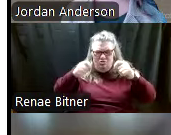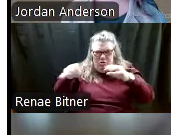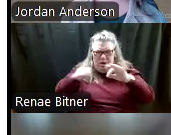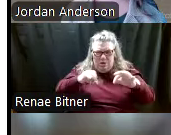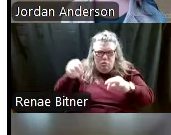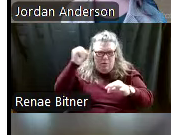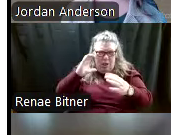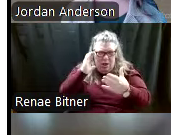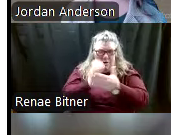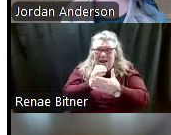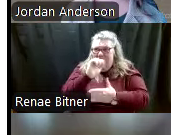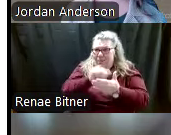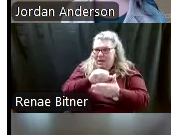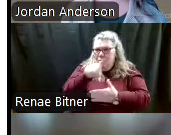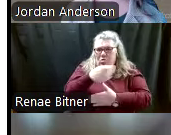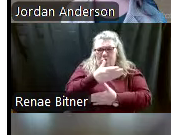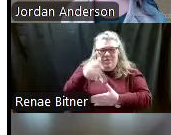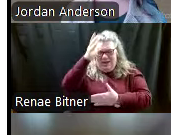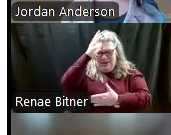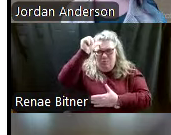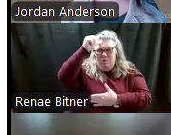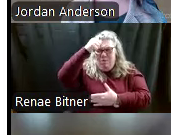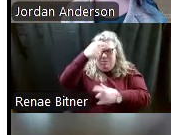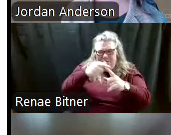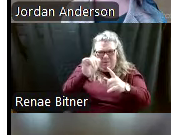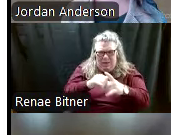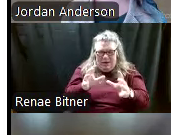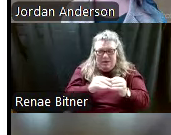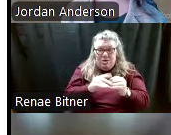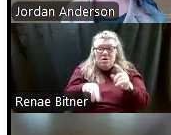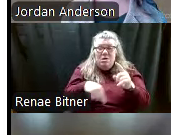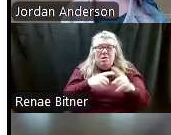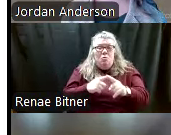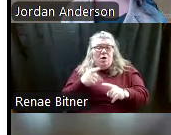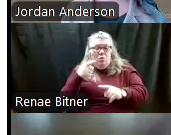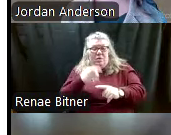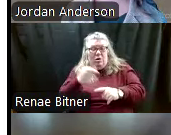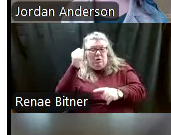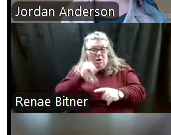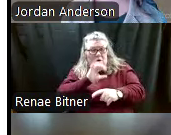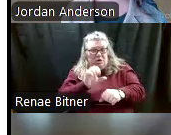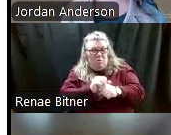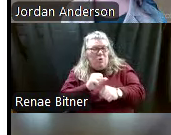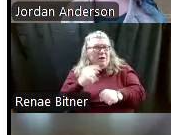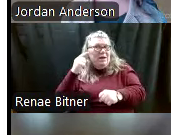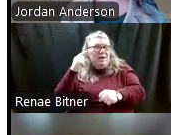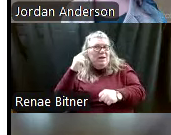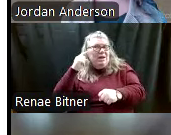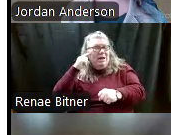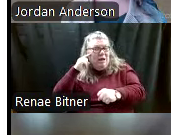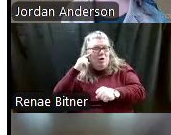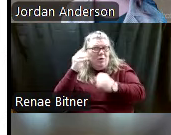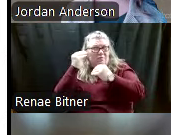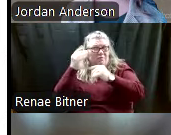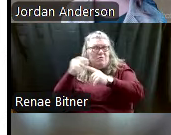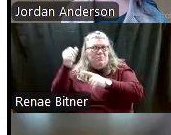was the only thing that dad took away with him from that session. So when we're there and we can help hear that information directly from the audiologist